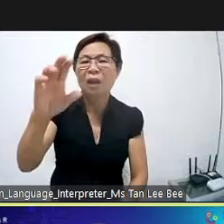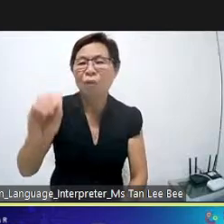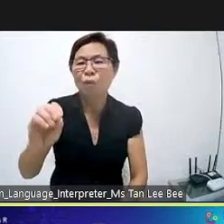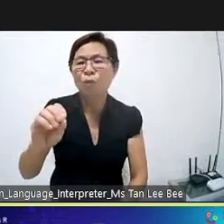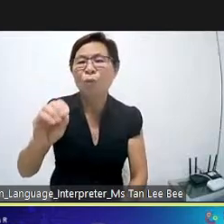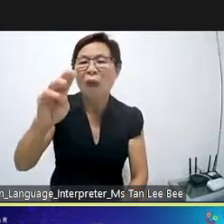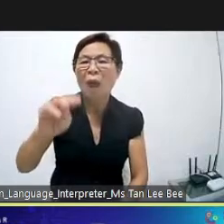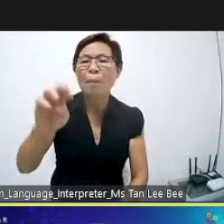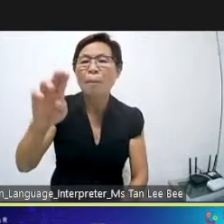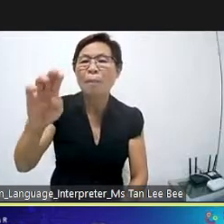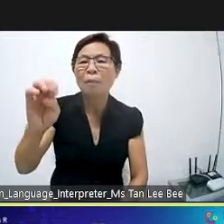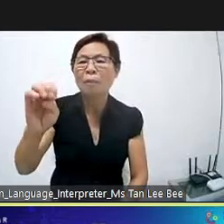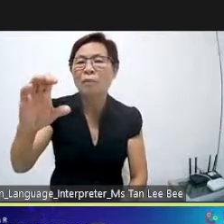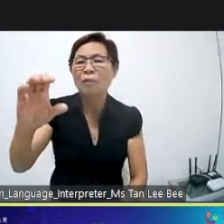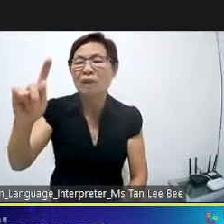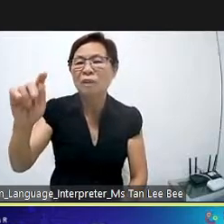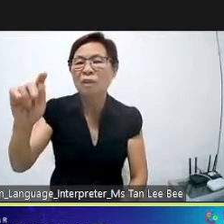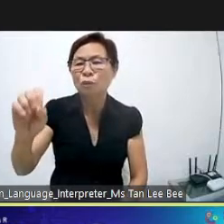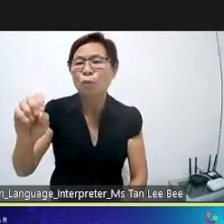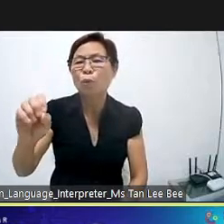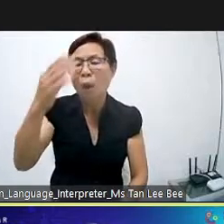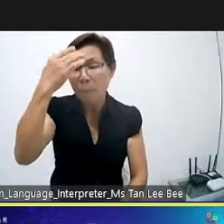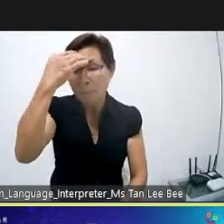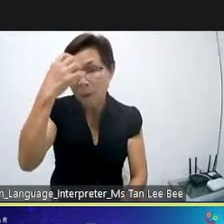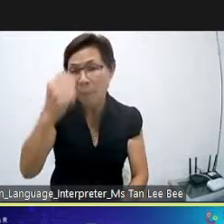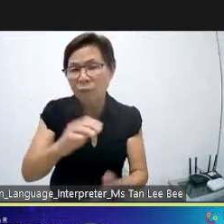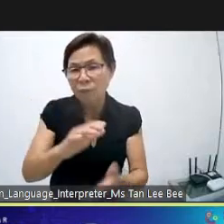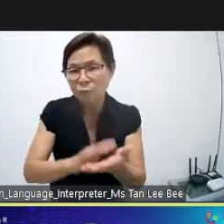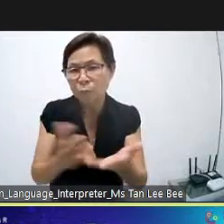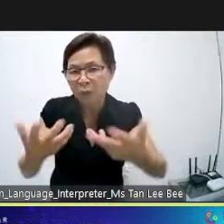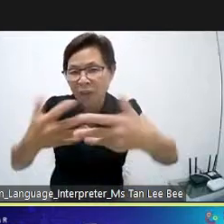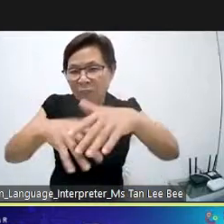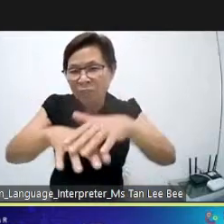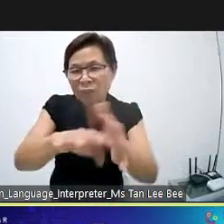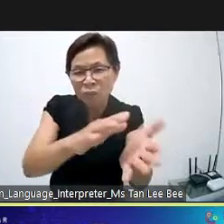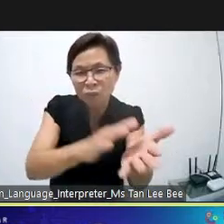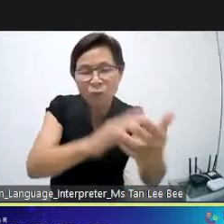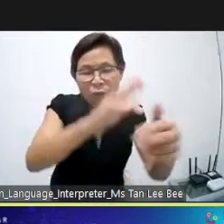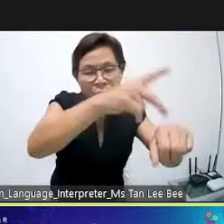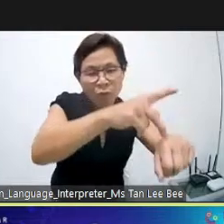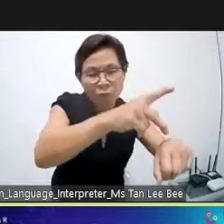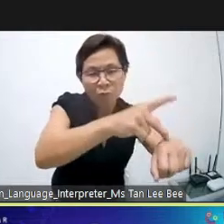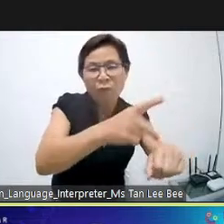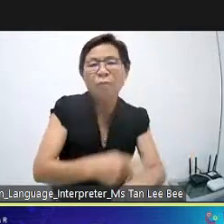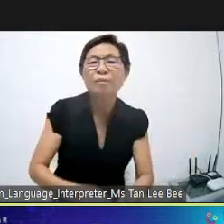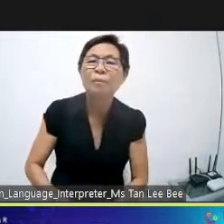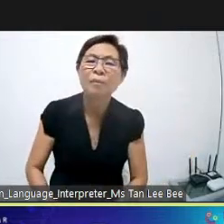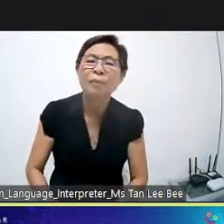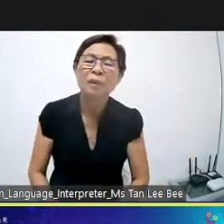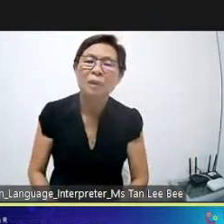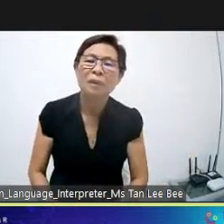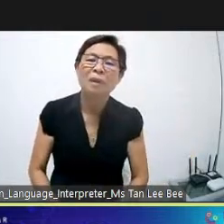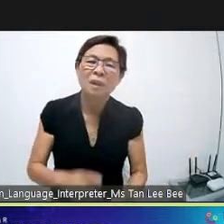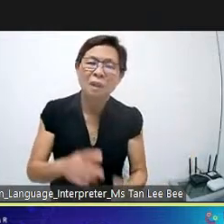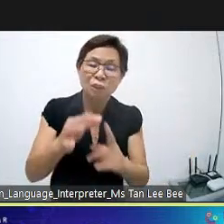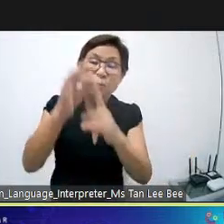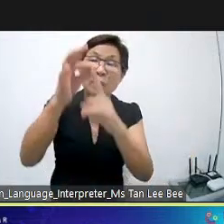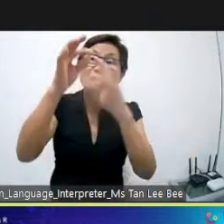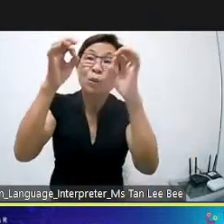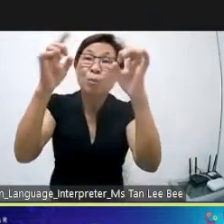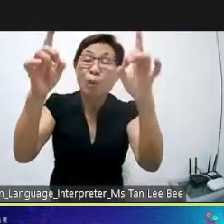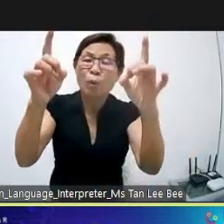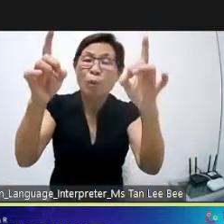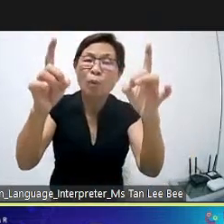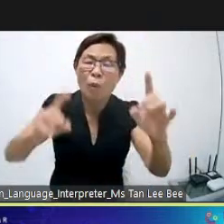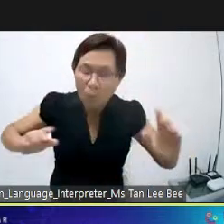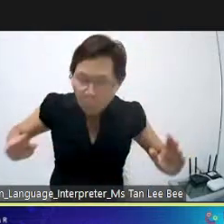who obtains his bachelor's degree, major in special education from Lipa City Public College. His passion for special education